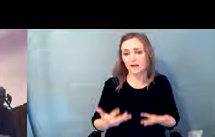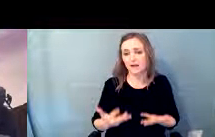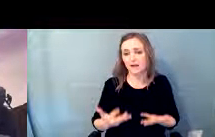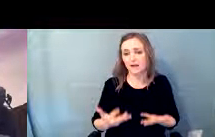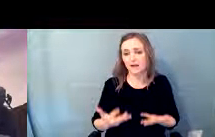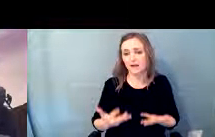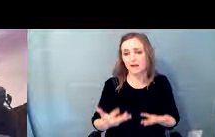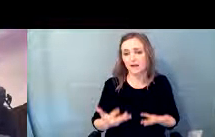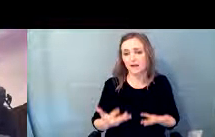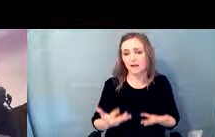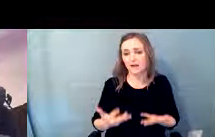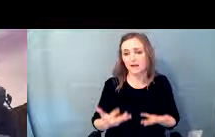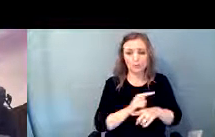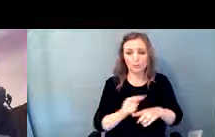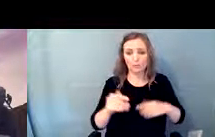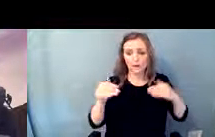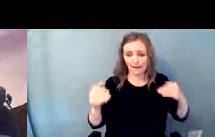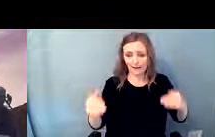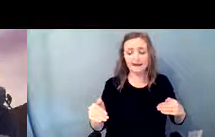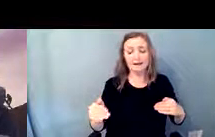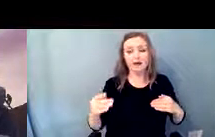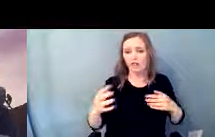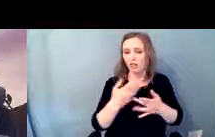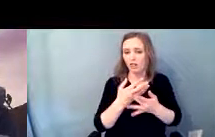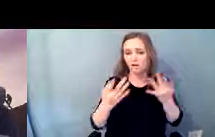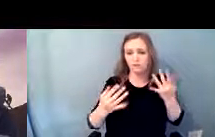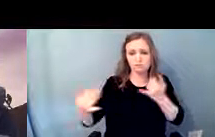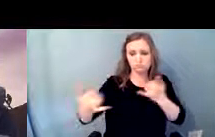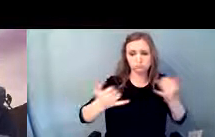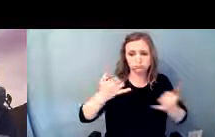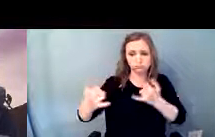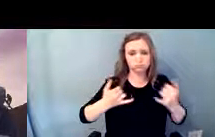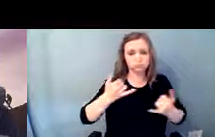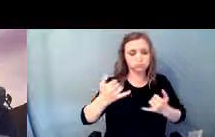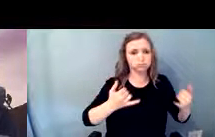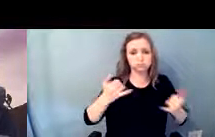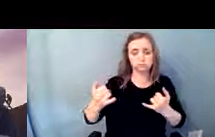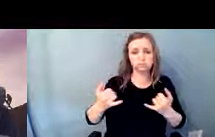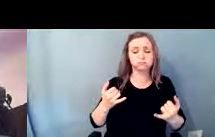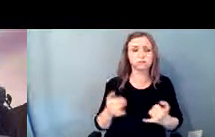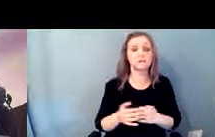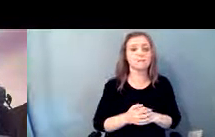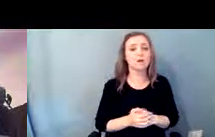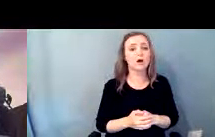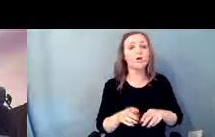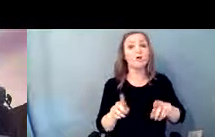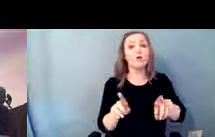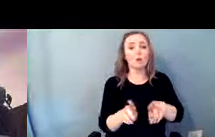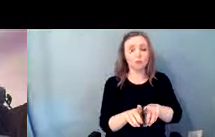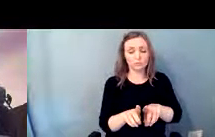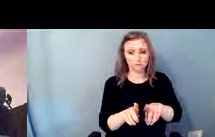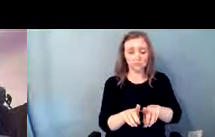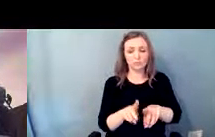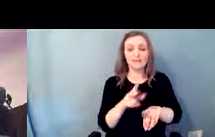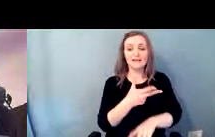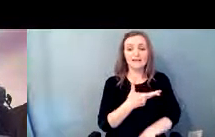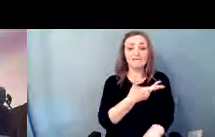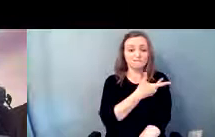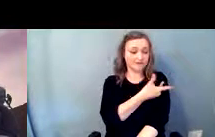pressure point. And practices were also put under huge pressure to help deliver the vaccination programme.